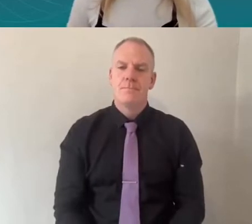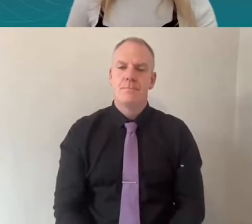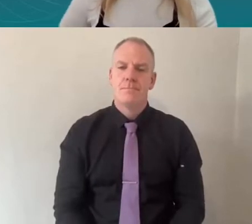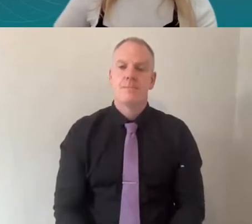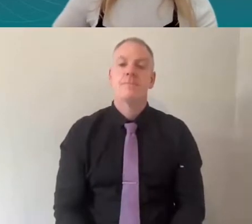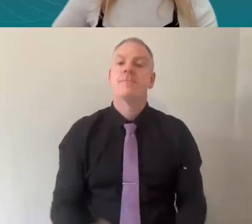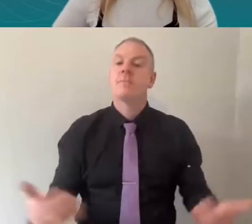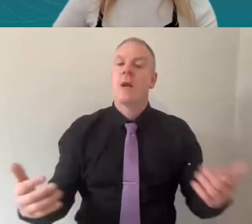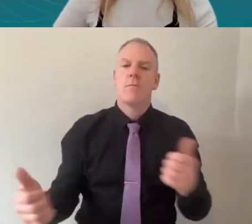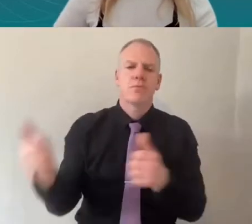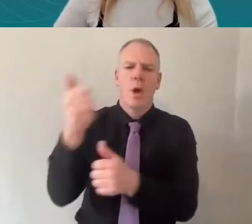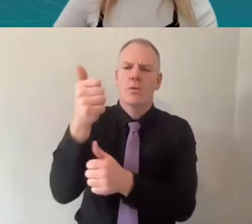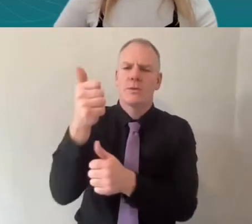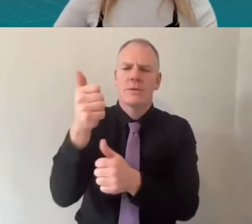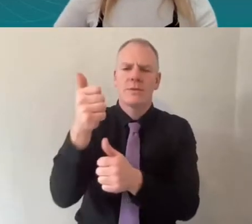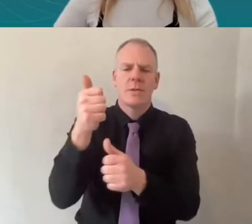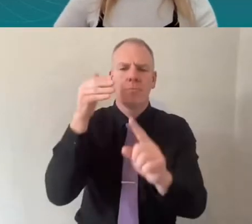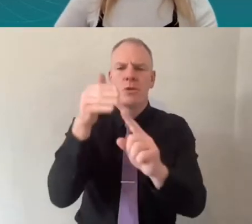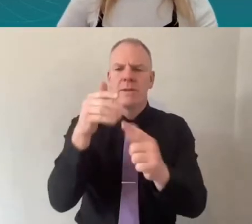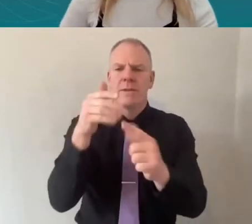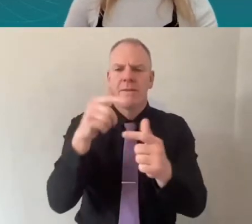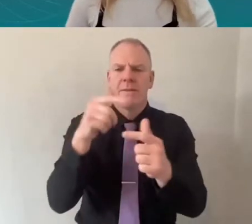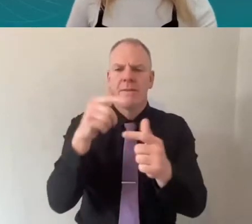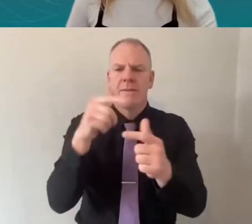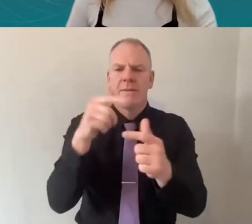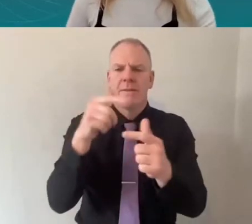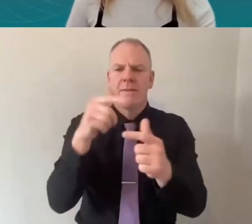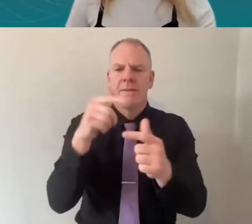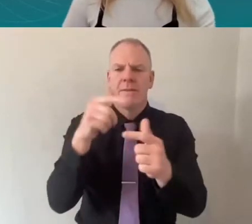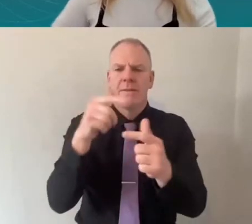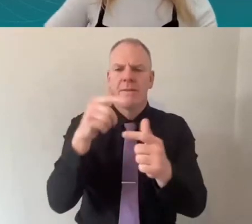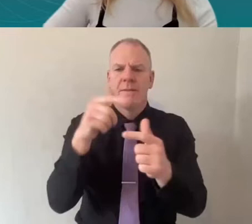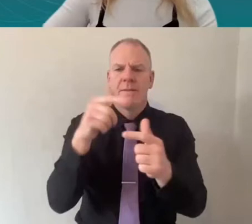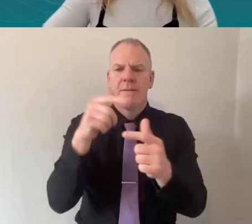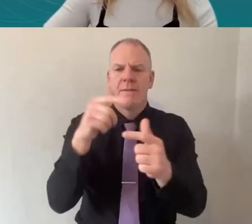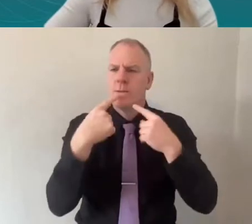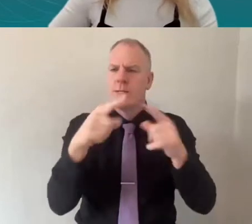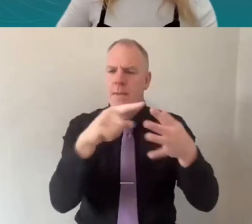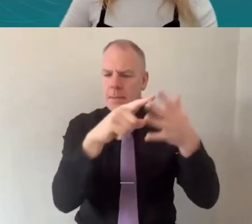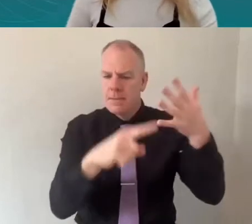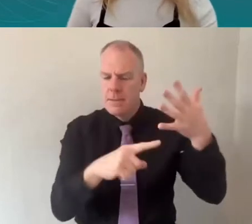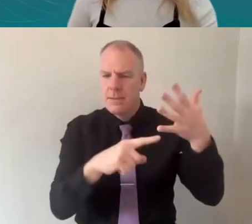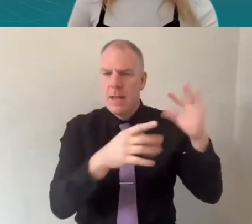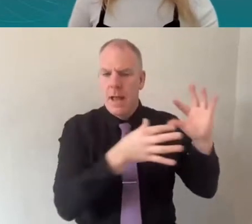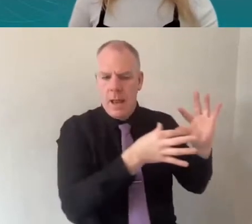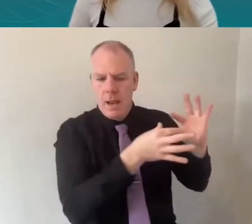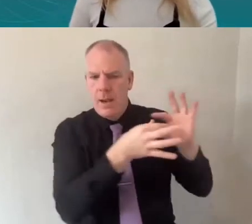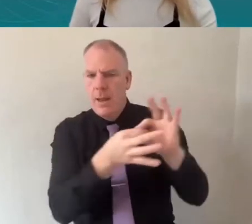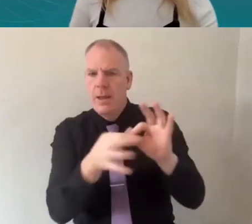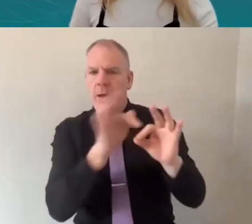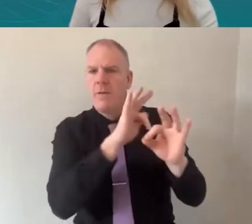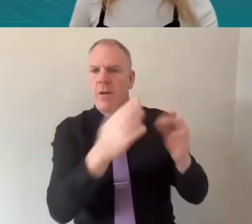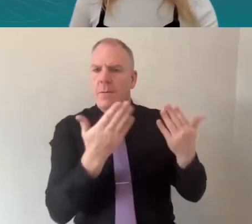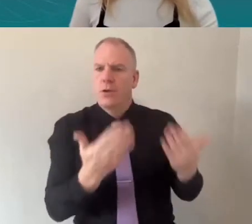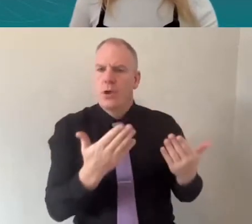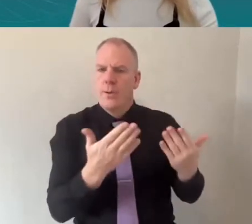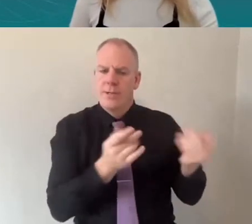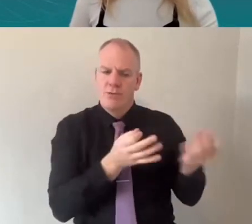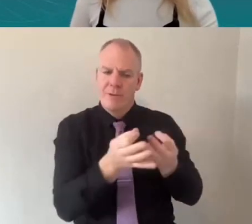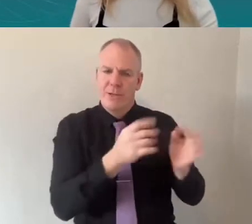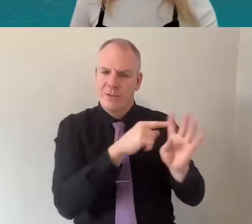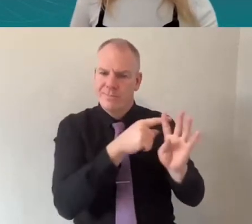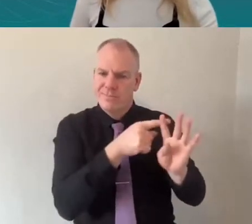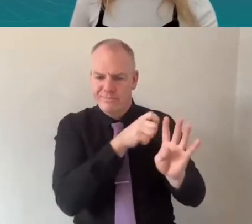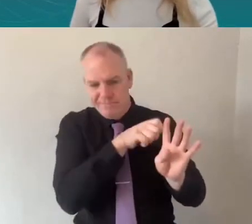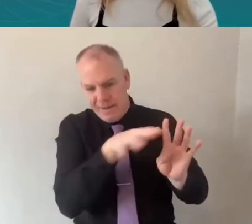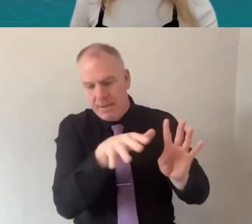The priorities and objectives identified in the new statement build upon the priorities from the current strategy and are also